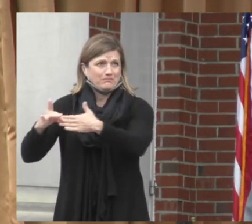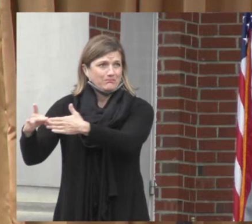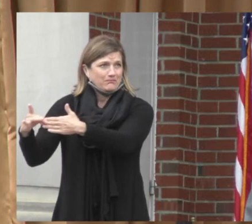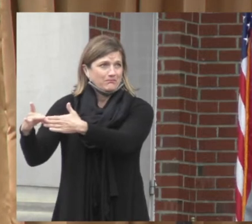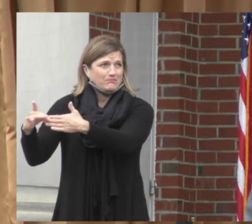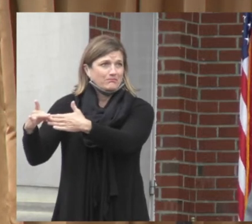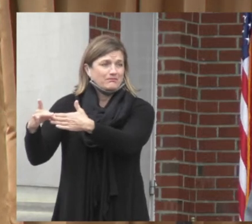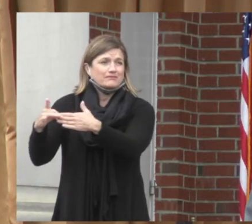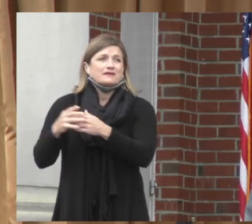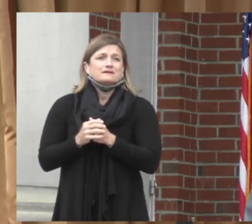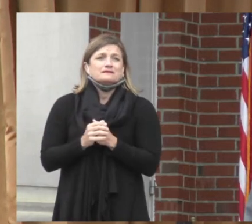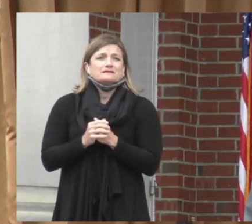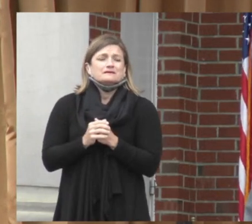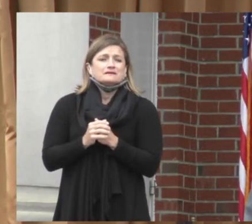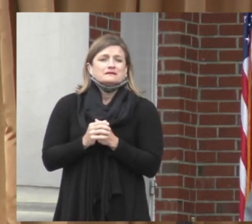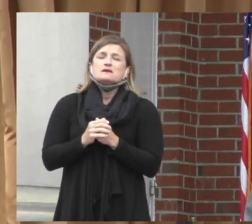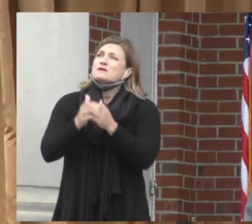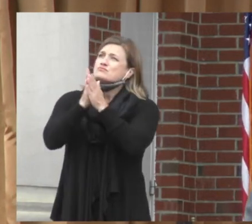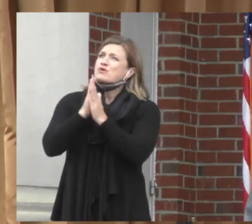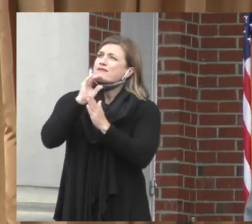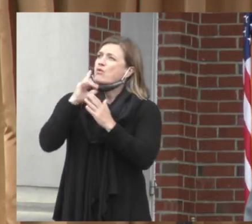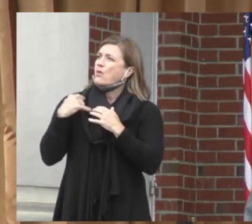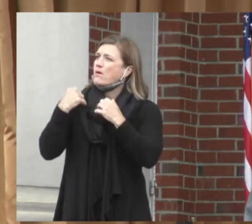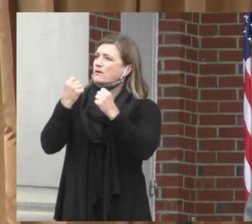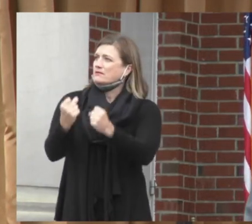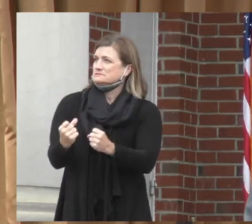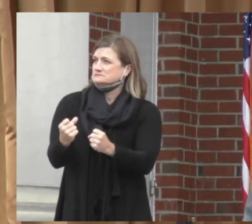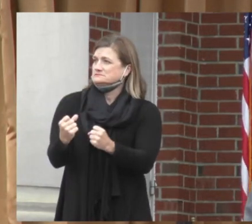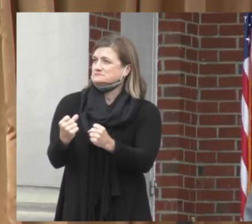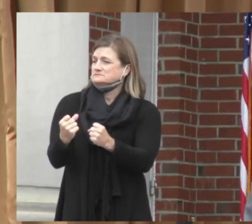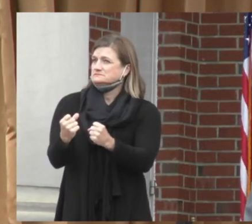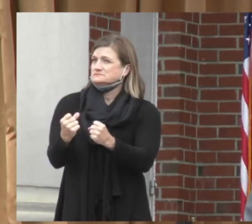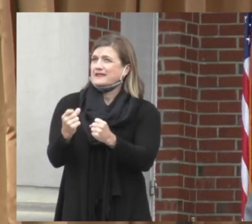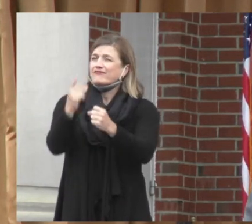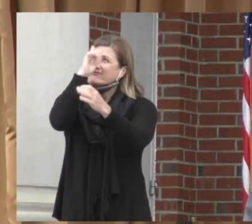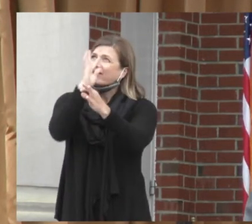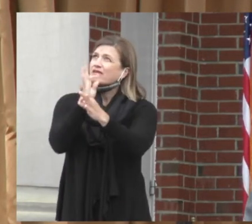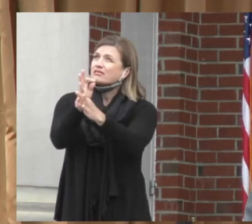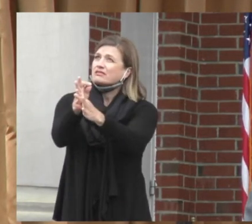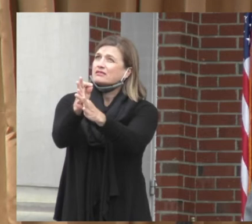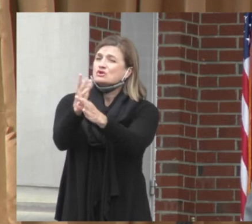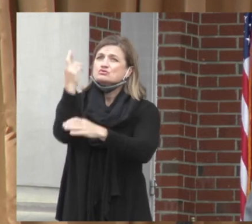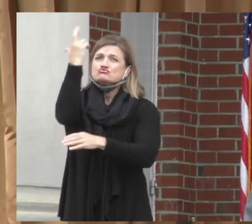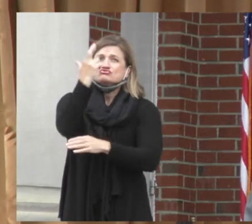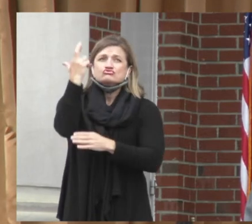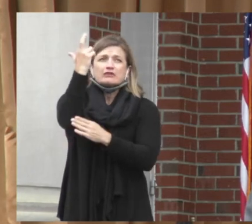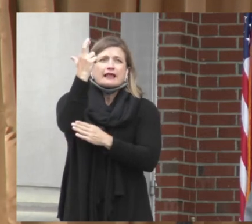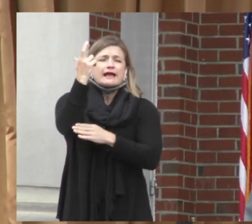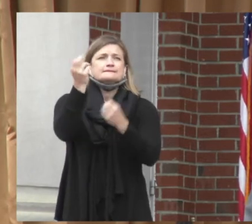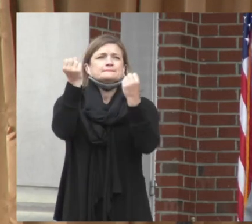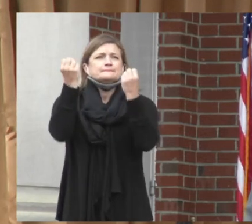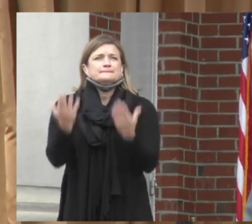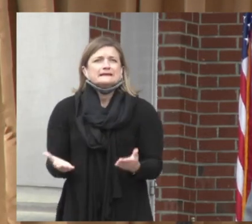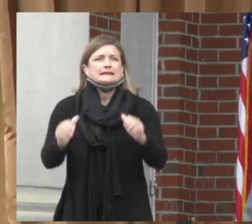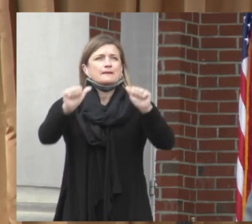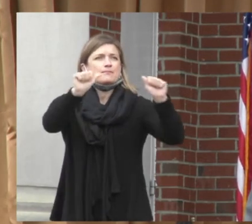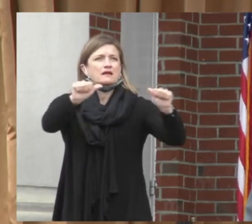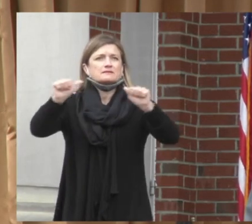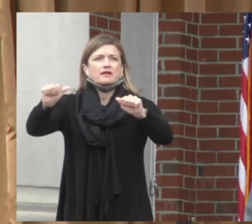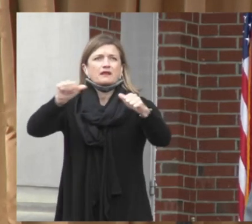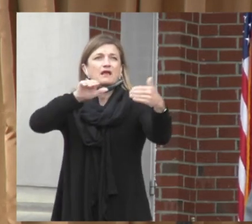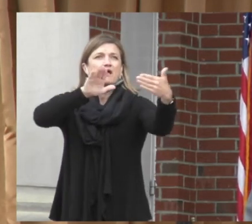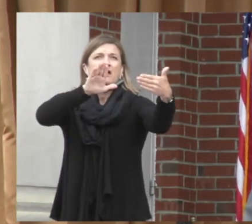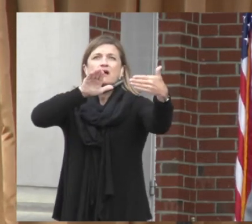choose to speak. We pray for courage and faith to realize the endless possibilities before them and